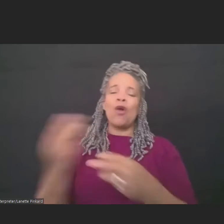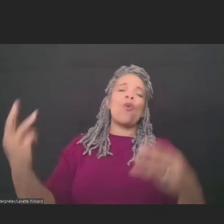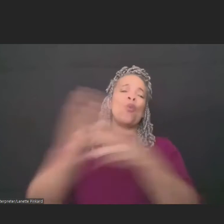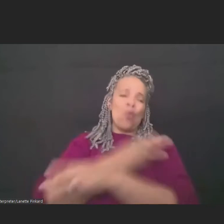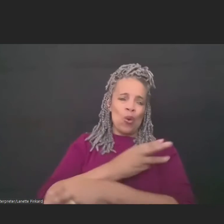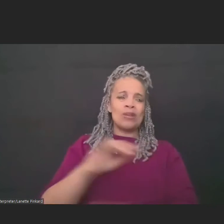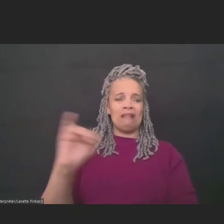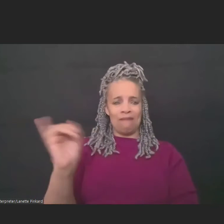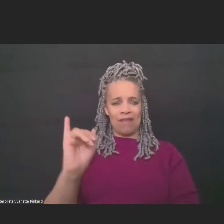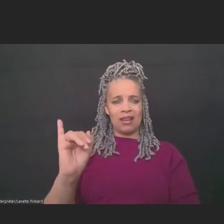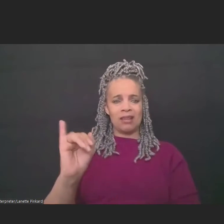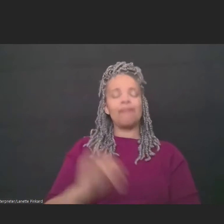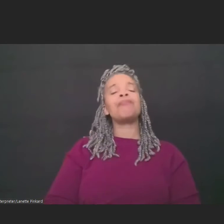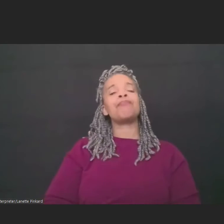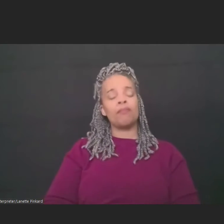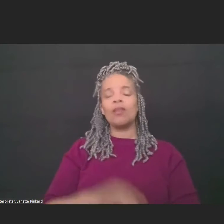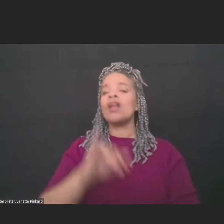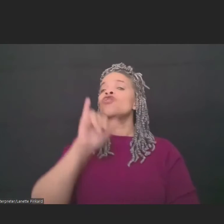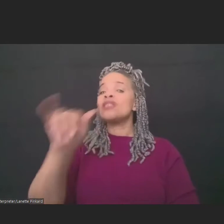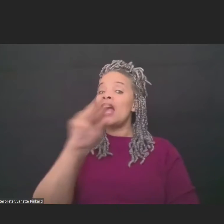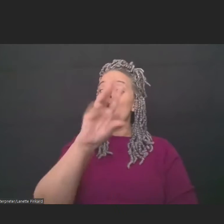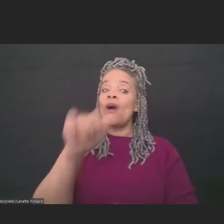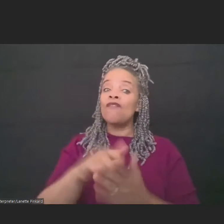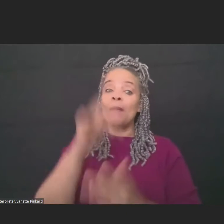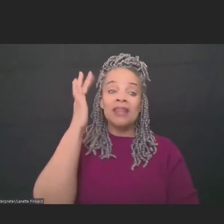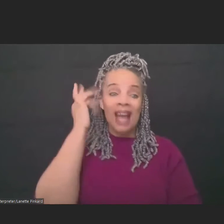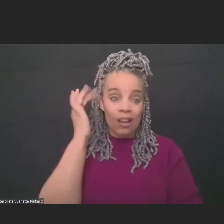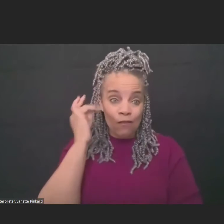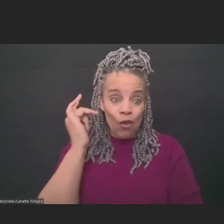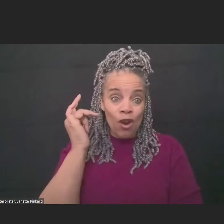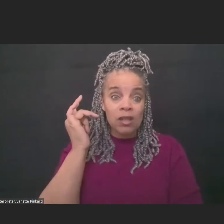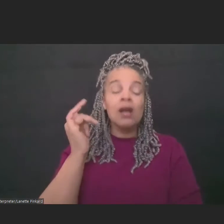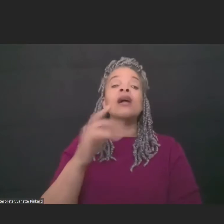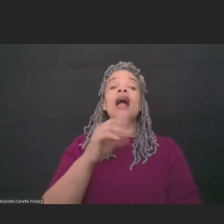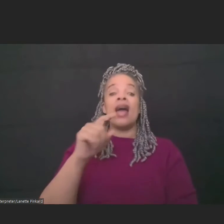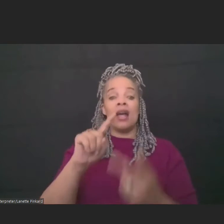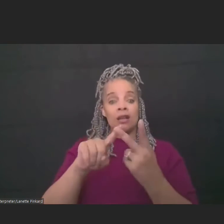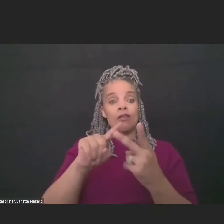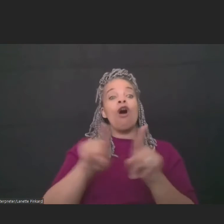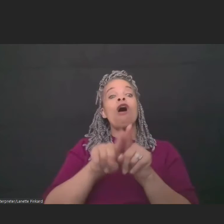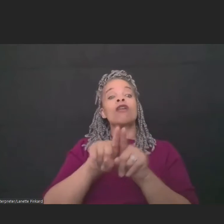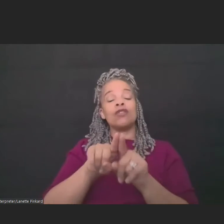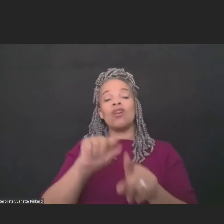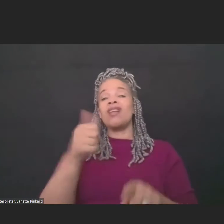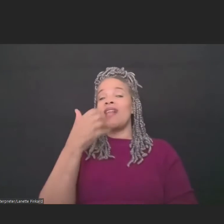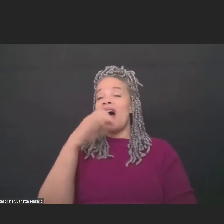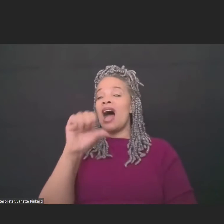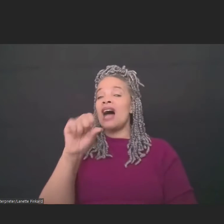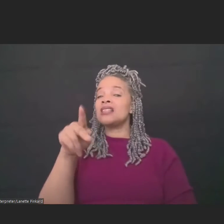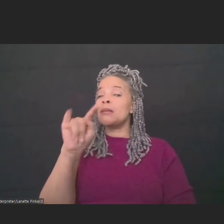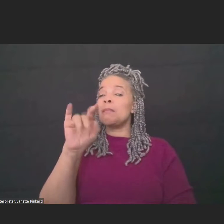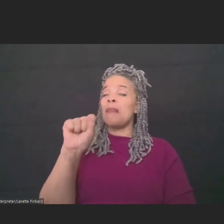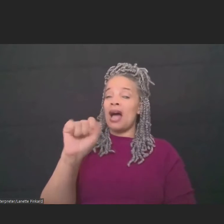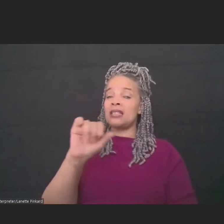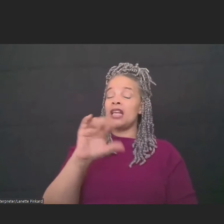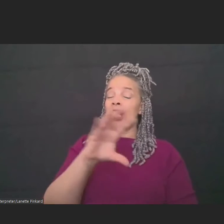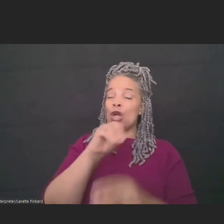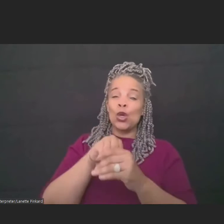And so stay away from California. And there's a number of other hotspots that